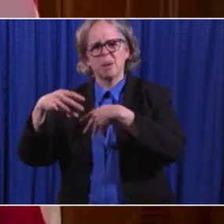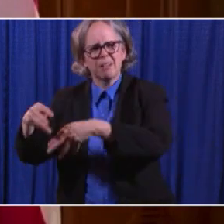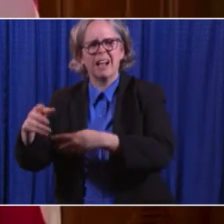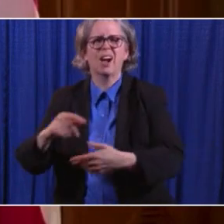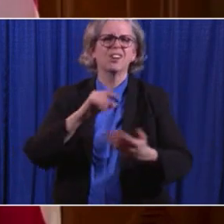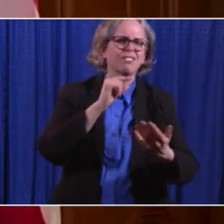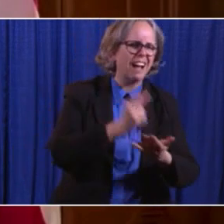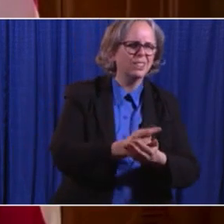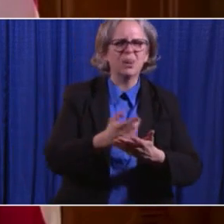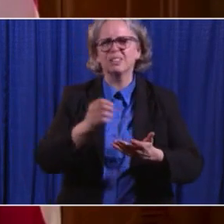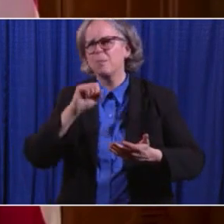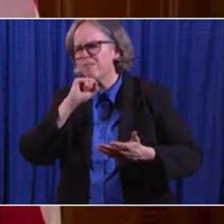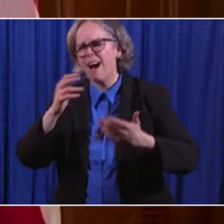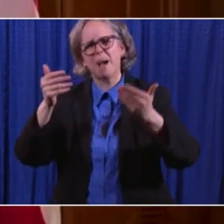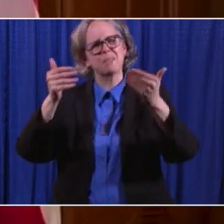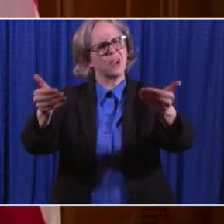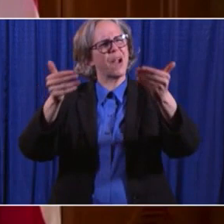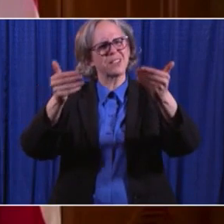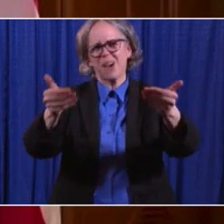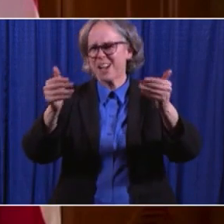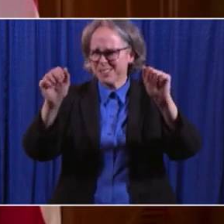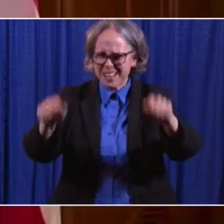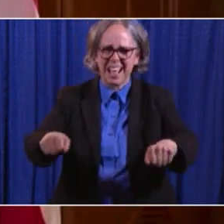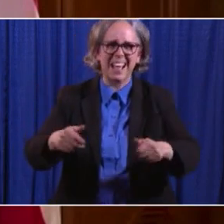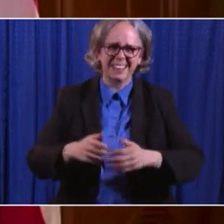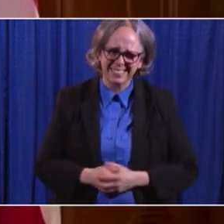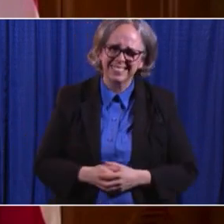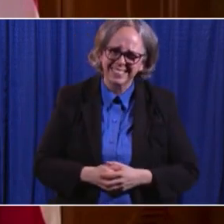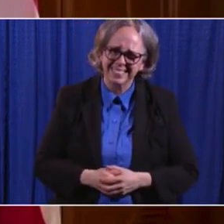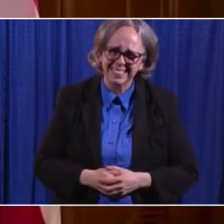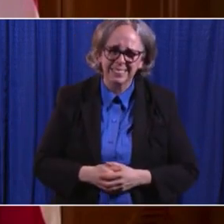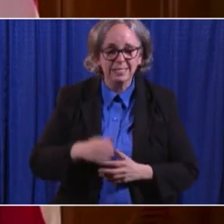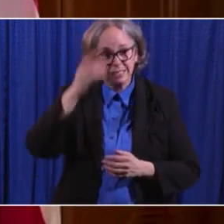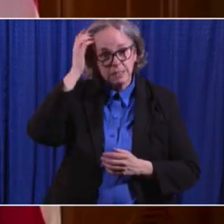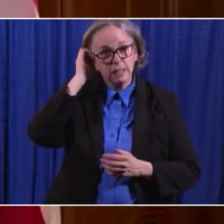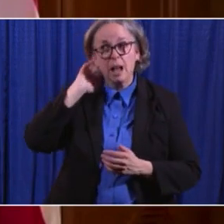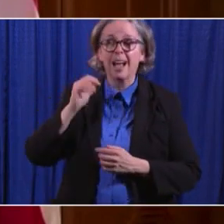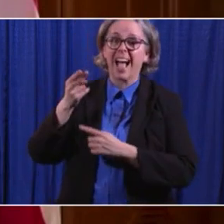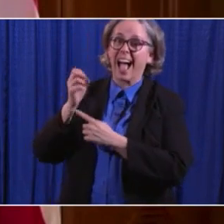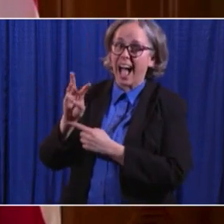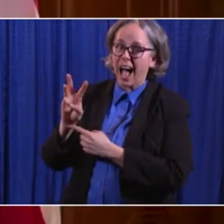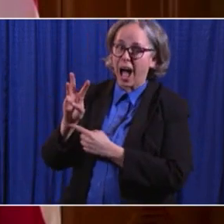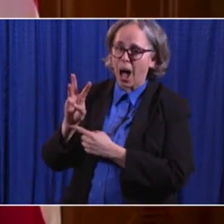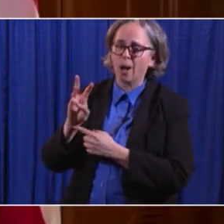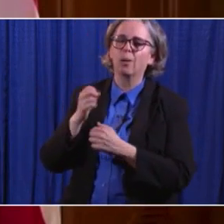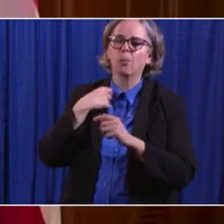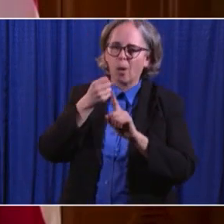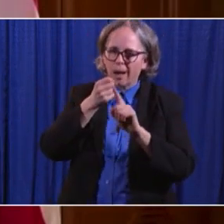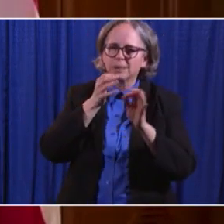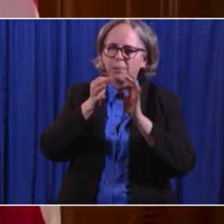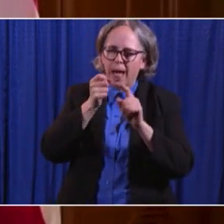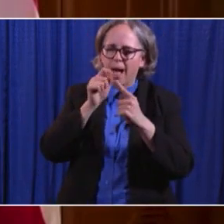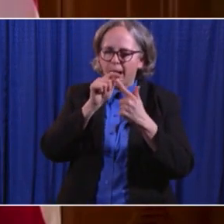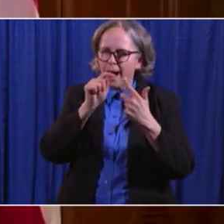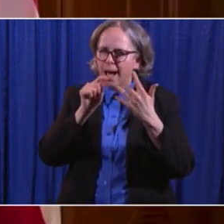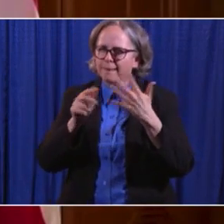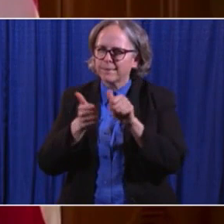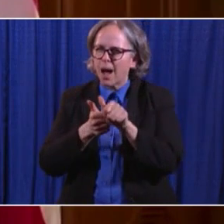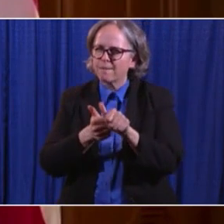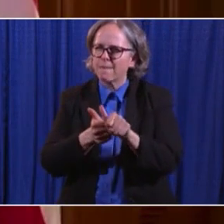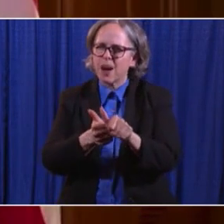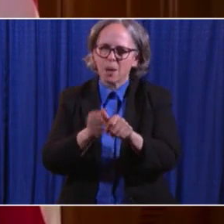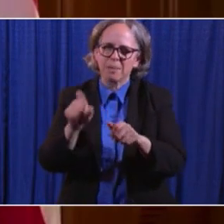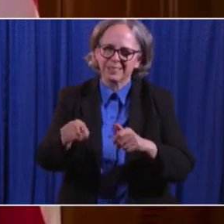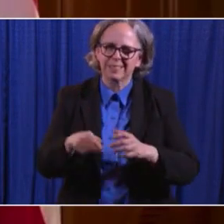have prom, and we're going to kind of outline a little bit how that should happen, but people are going to be able to do that.